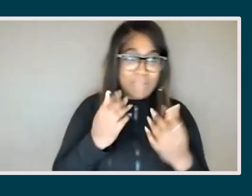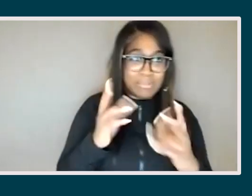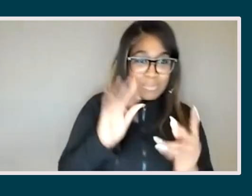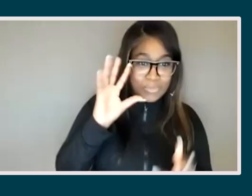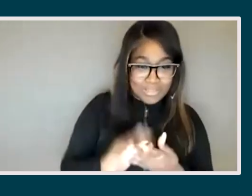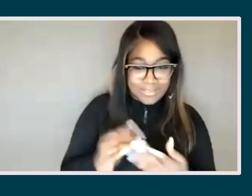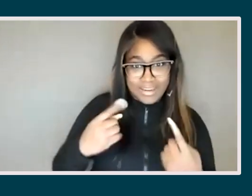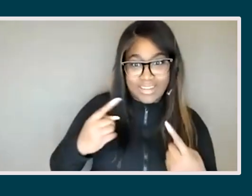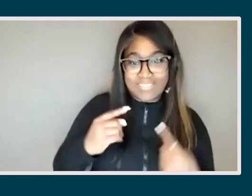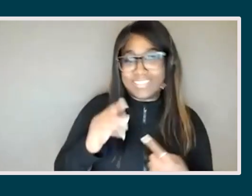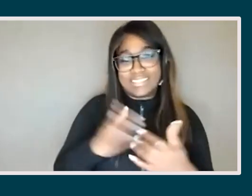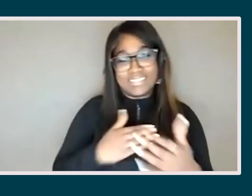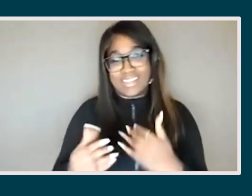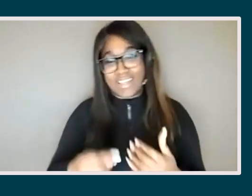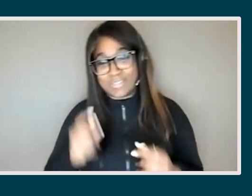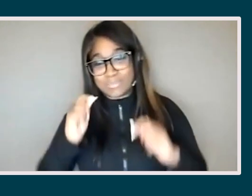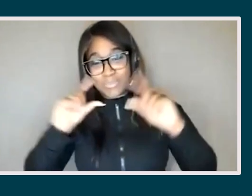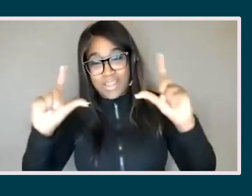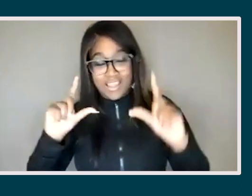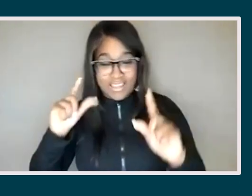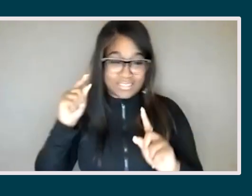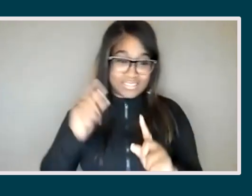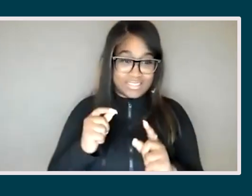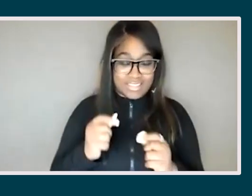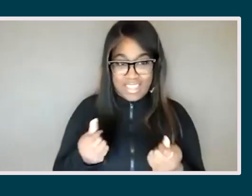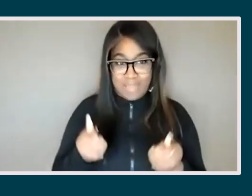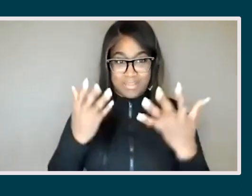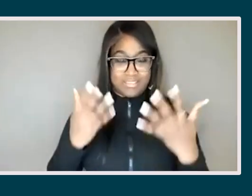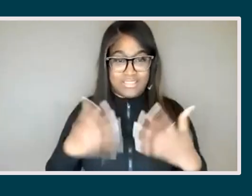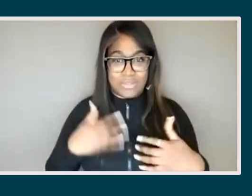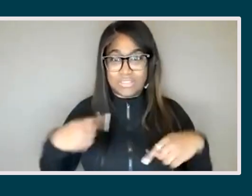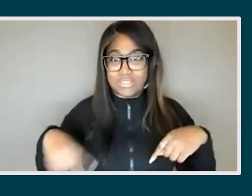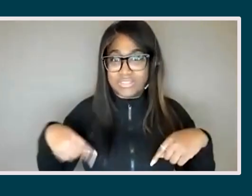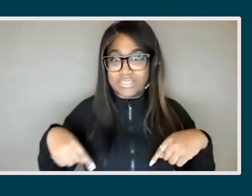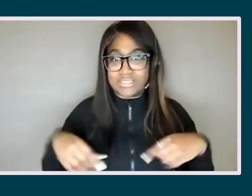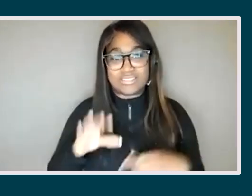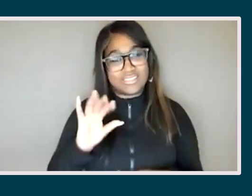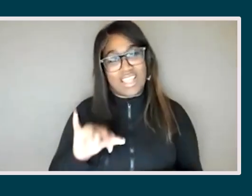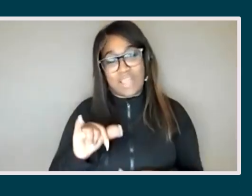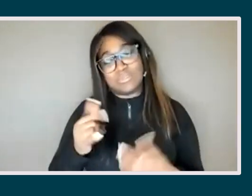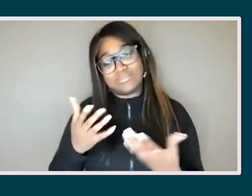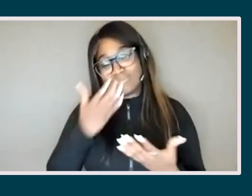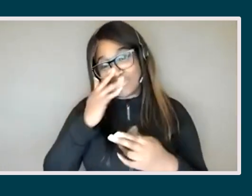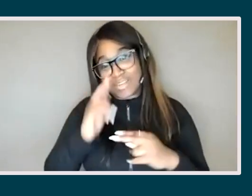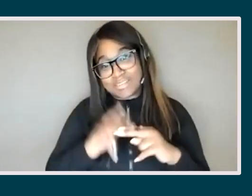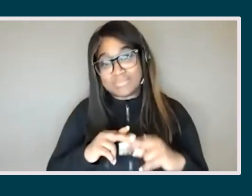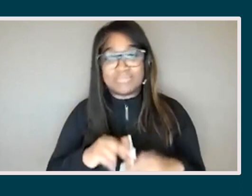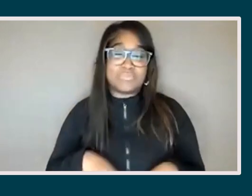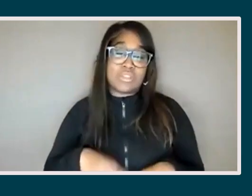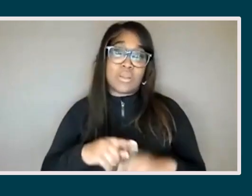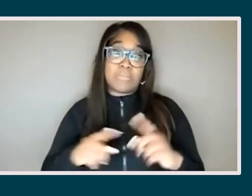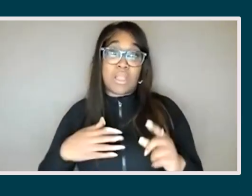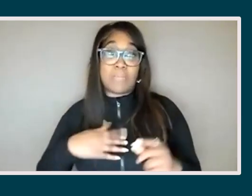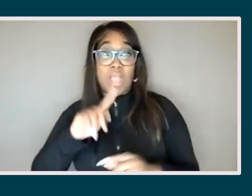was surprised by how nervous it made me. That was kind of fun. My